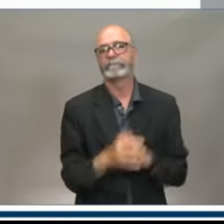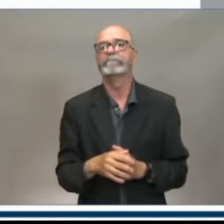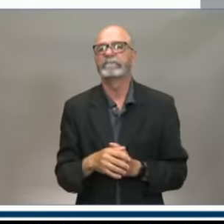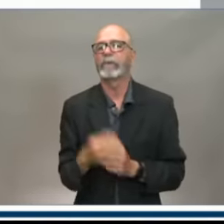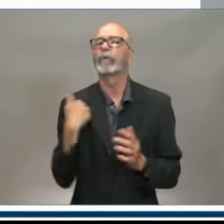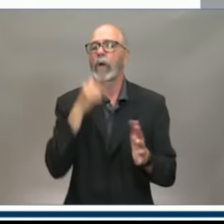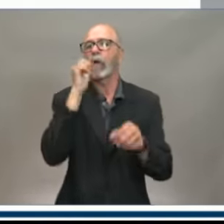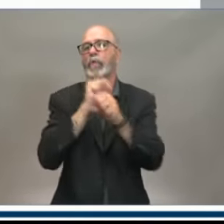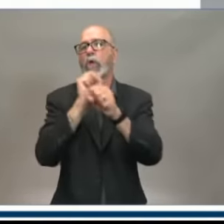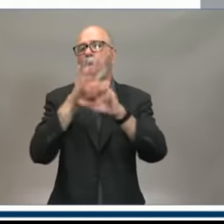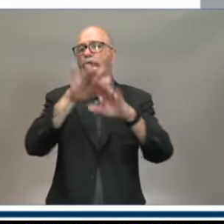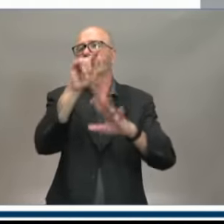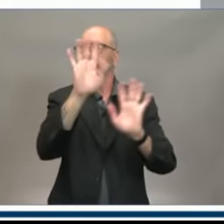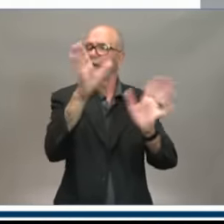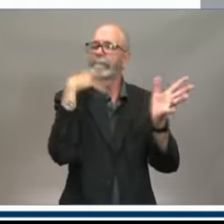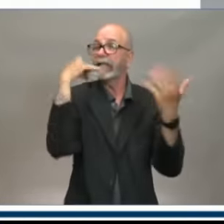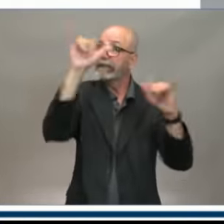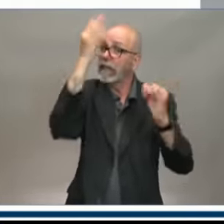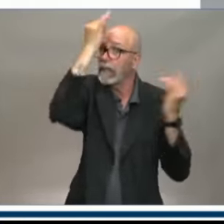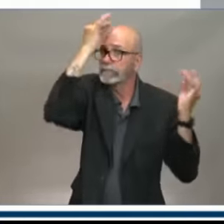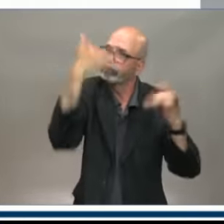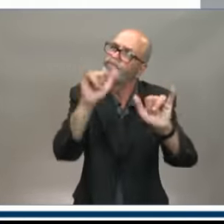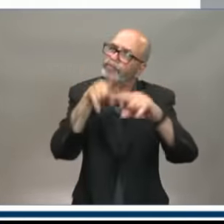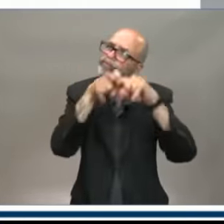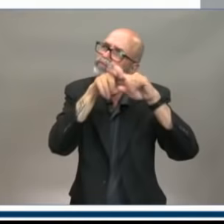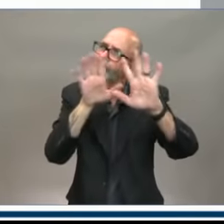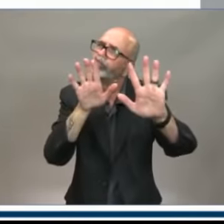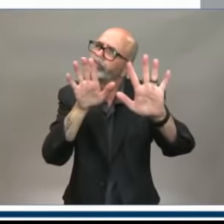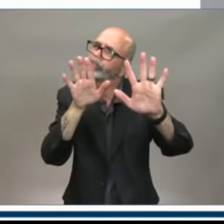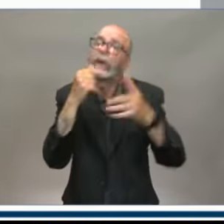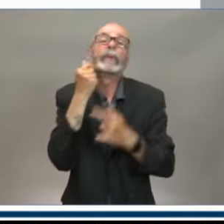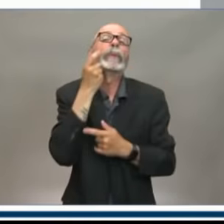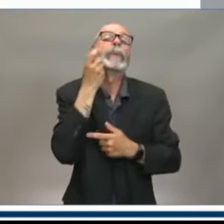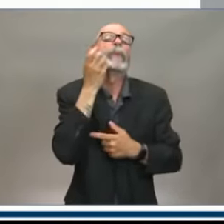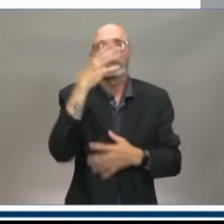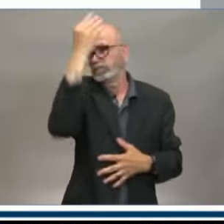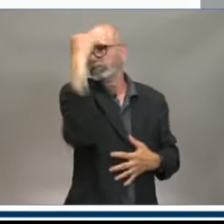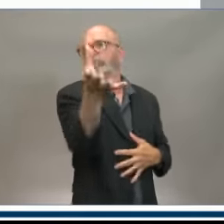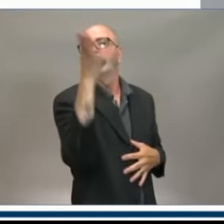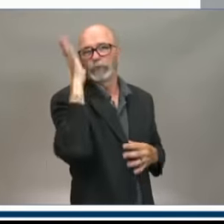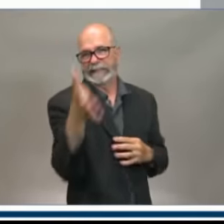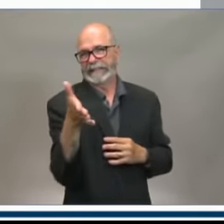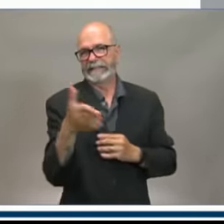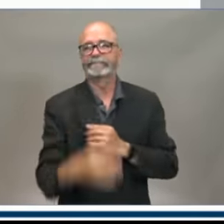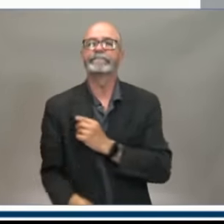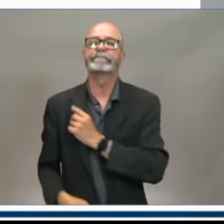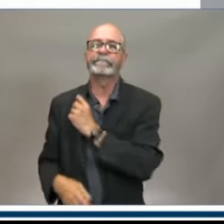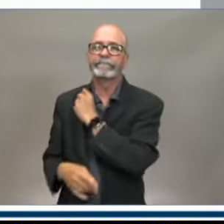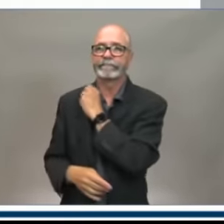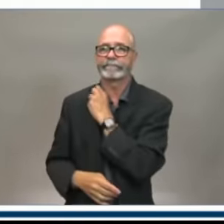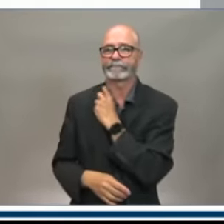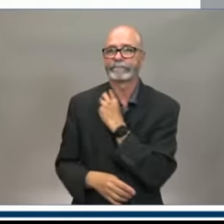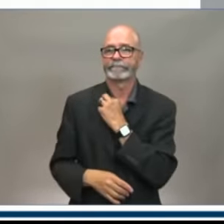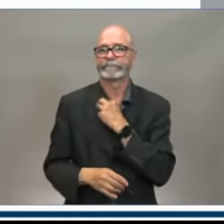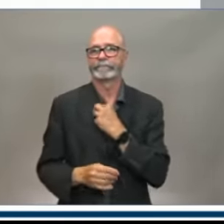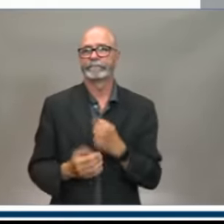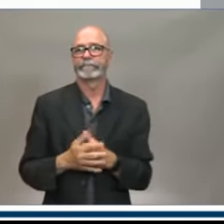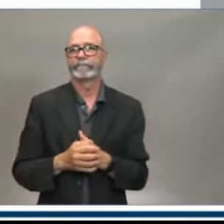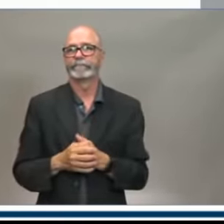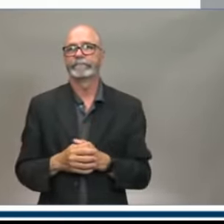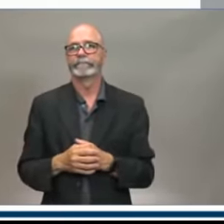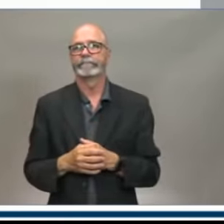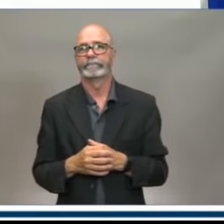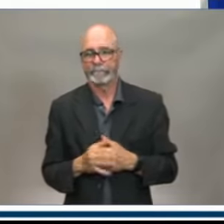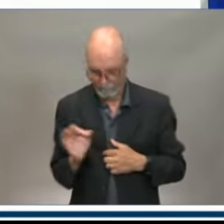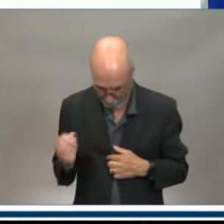for consideration over the next number of days and weeks as part of the first step in the recovery plan.